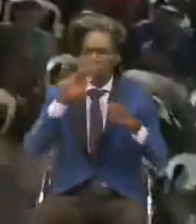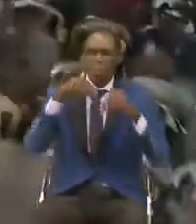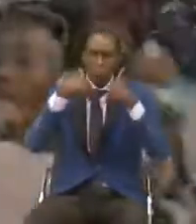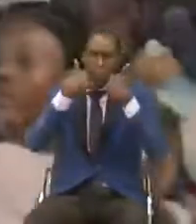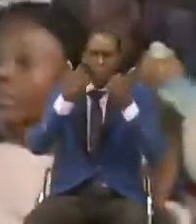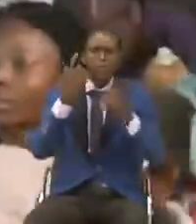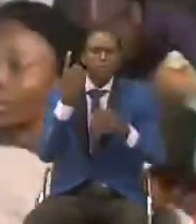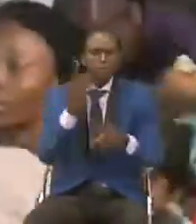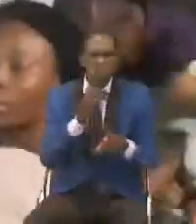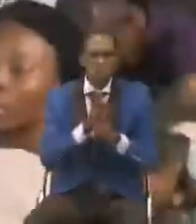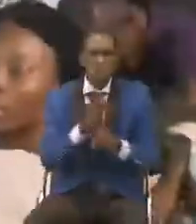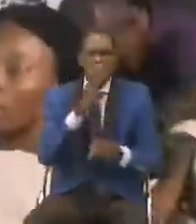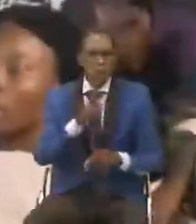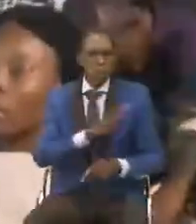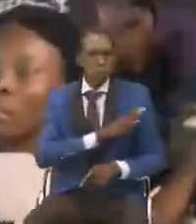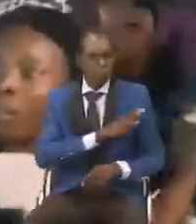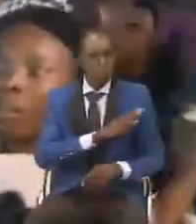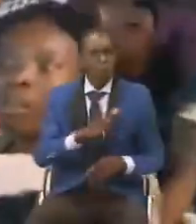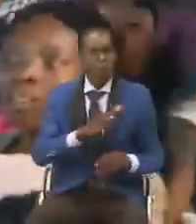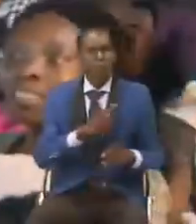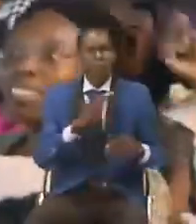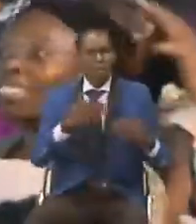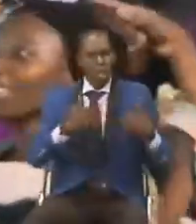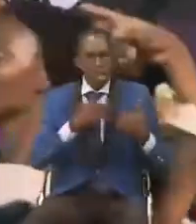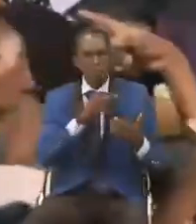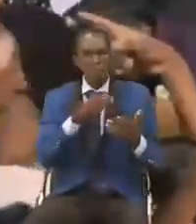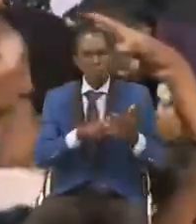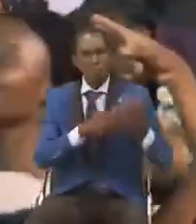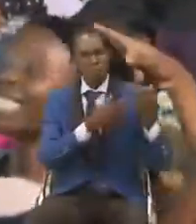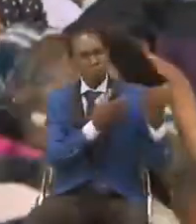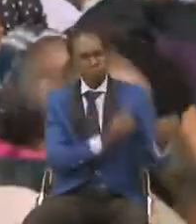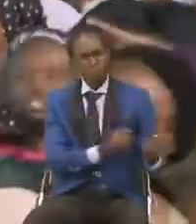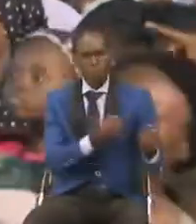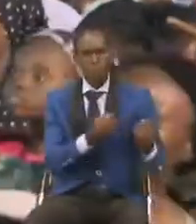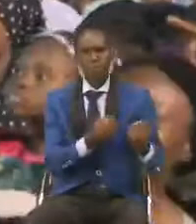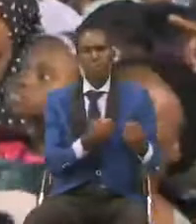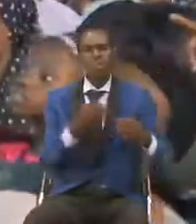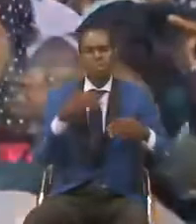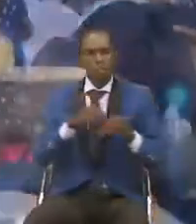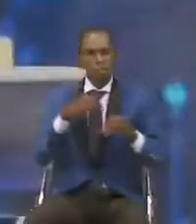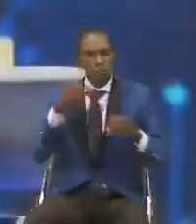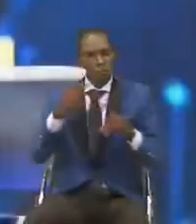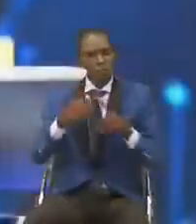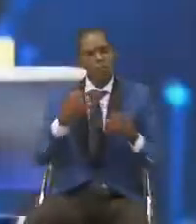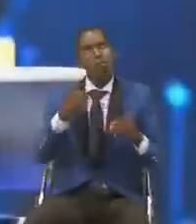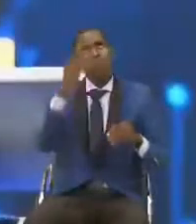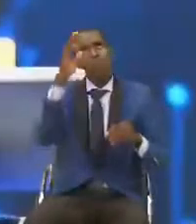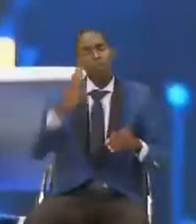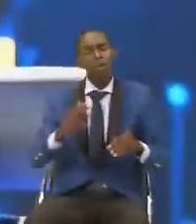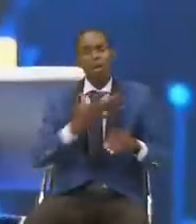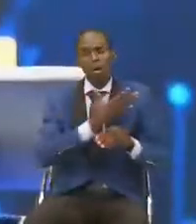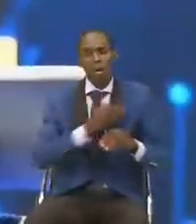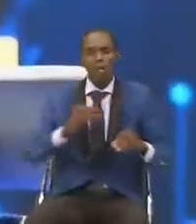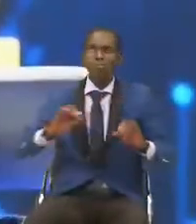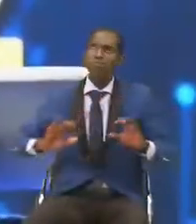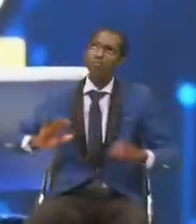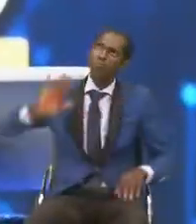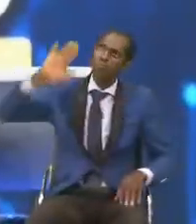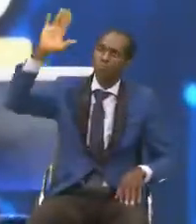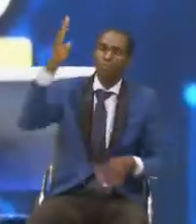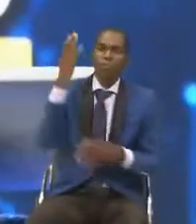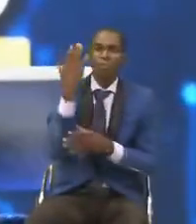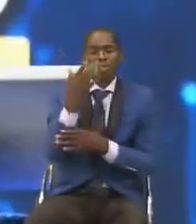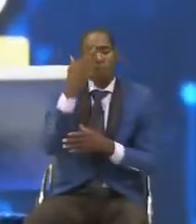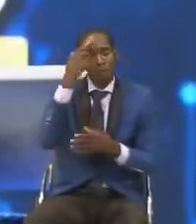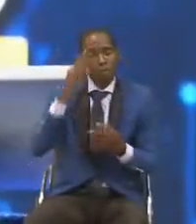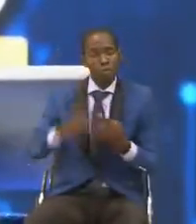anywhere there in front of me and by the sides. Just raise up that hand. And online, raise up that hand. This is the day